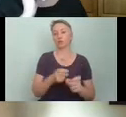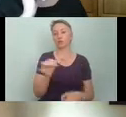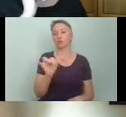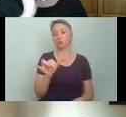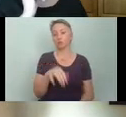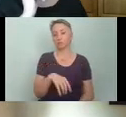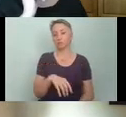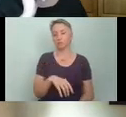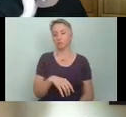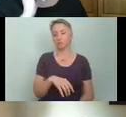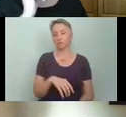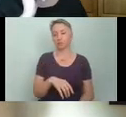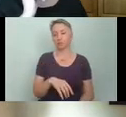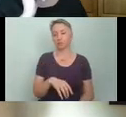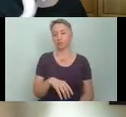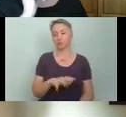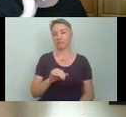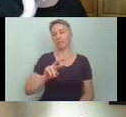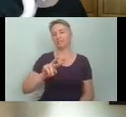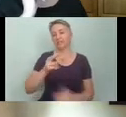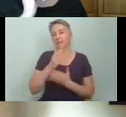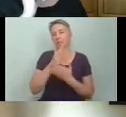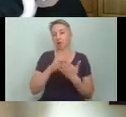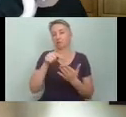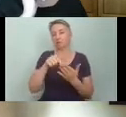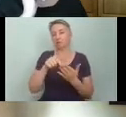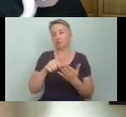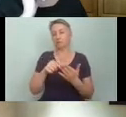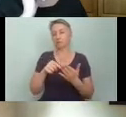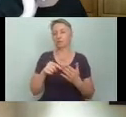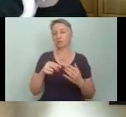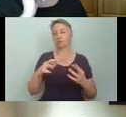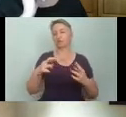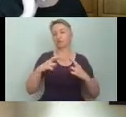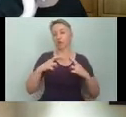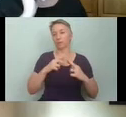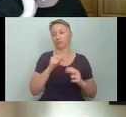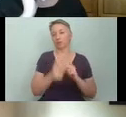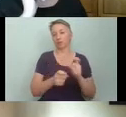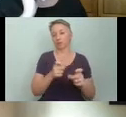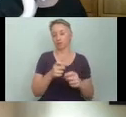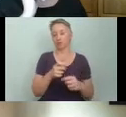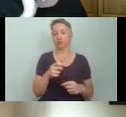the second piece of the recurrent contribution. So we're